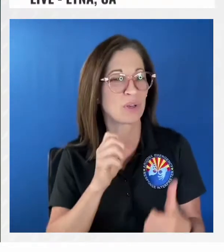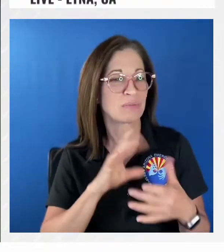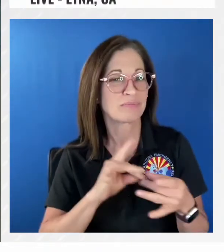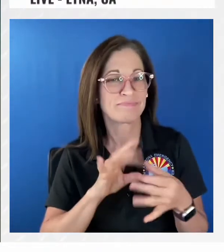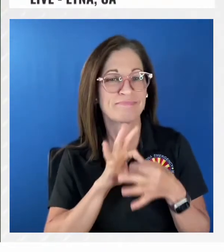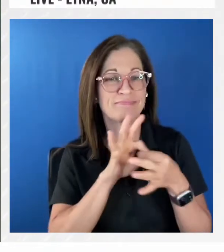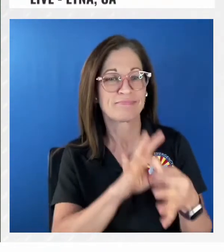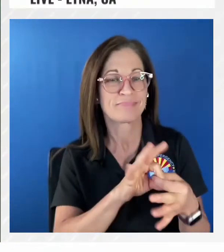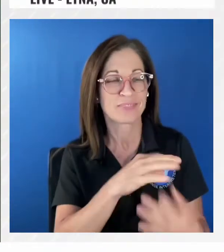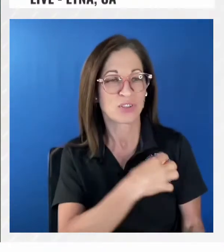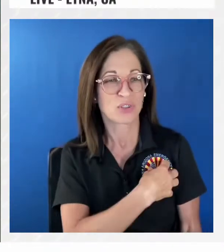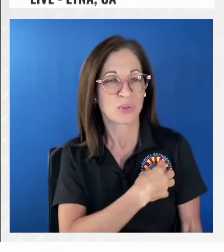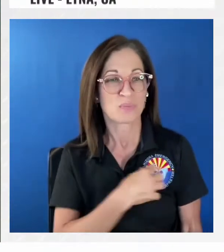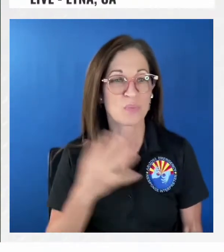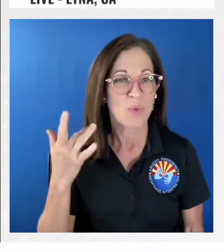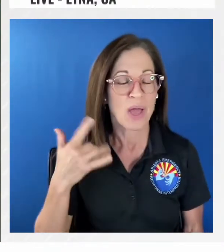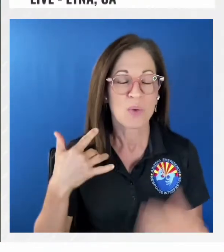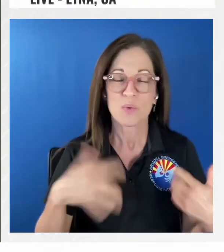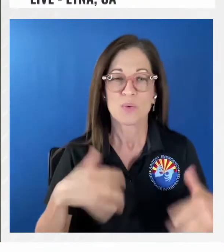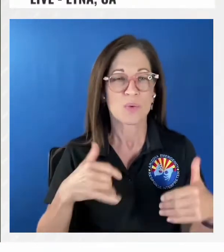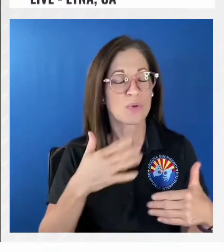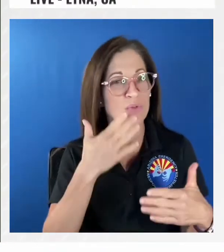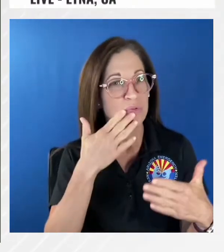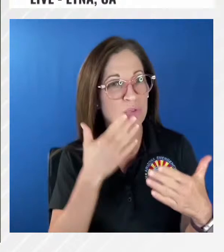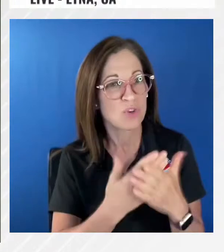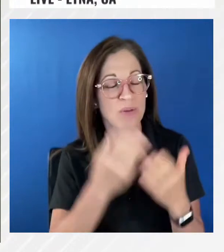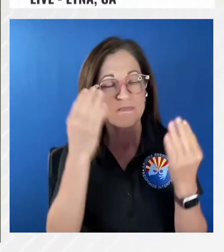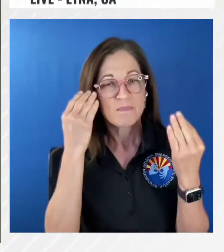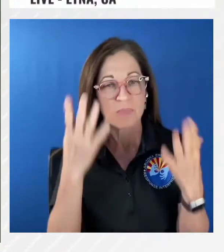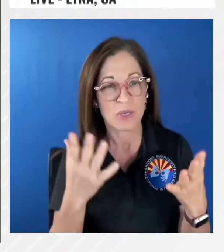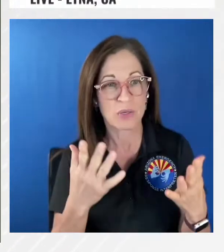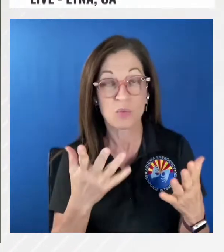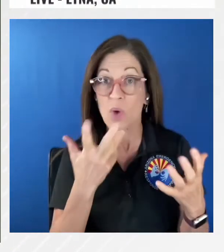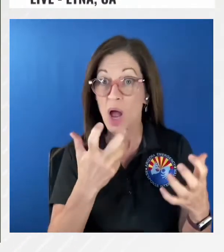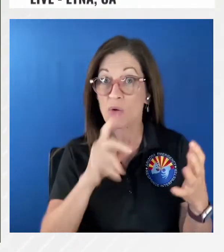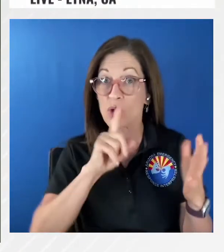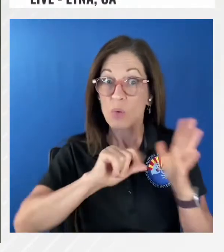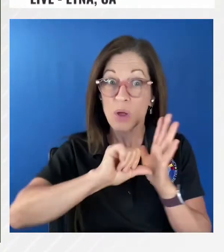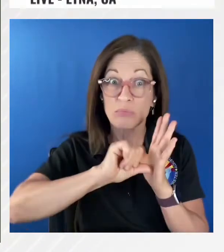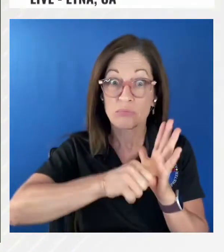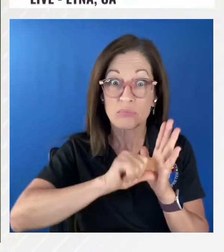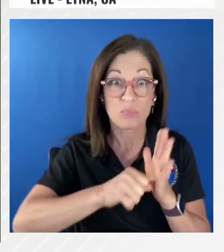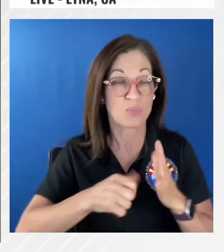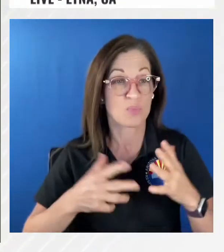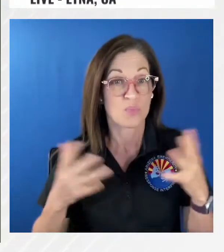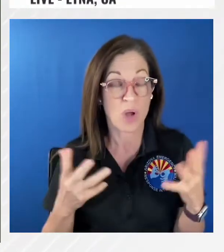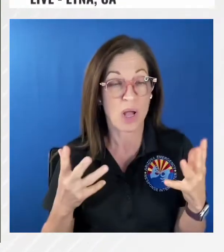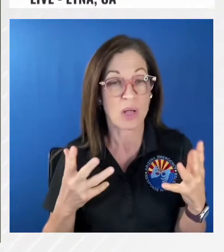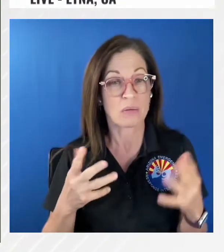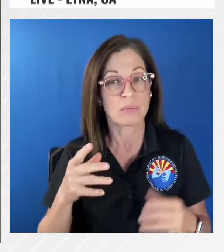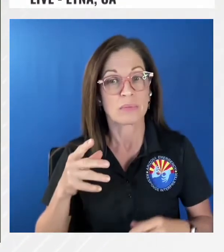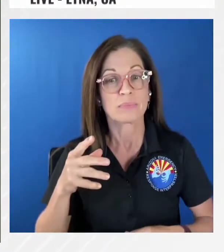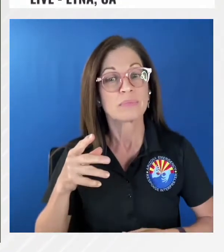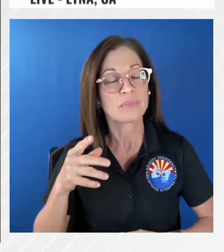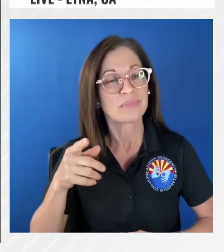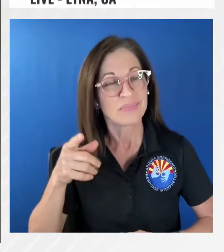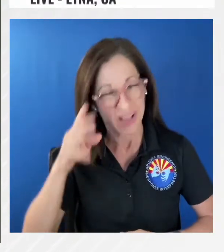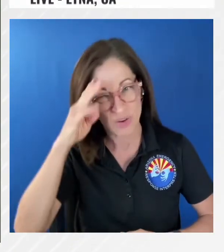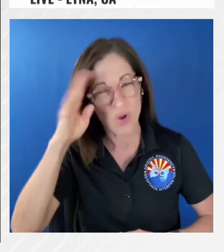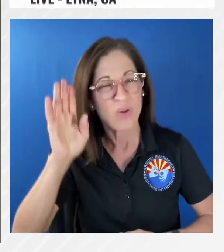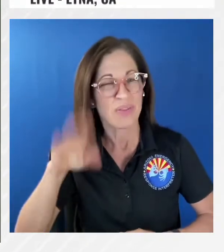because really great points. And the one thing we want to really press is for you, I know it's difficult sometimes, but know your